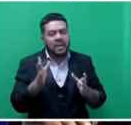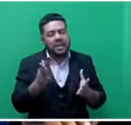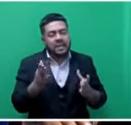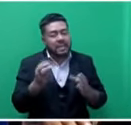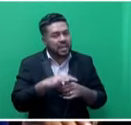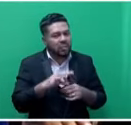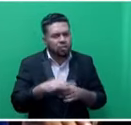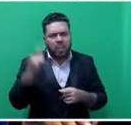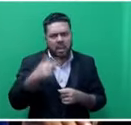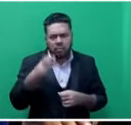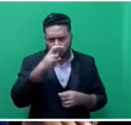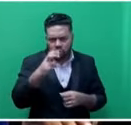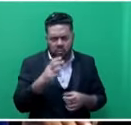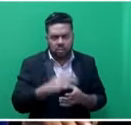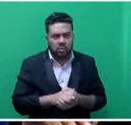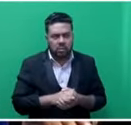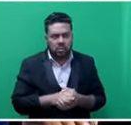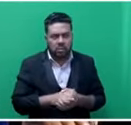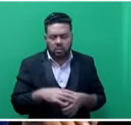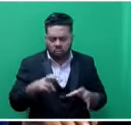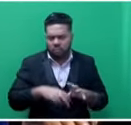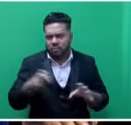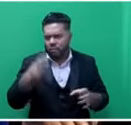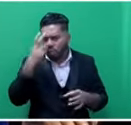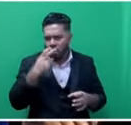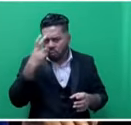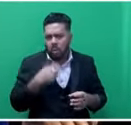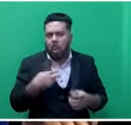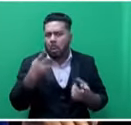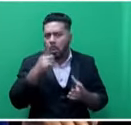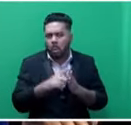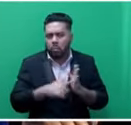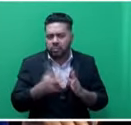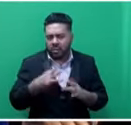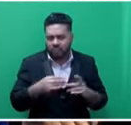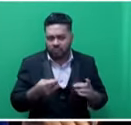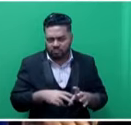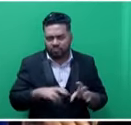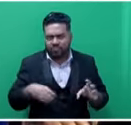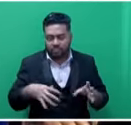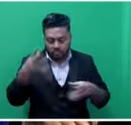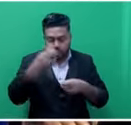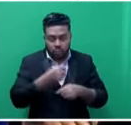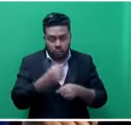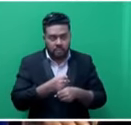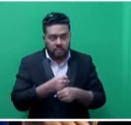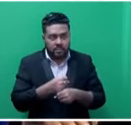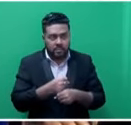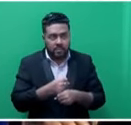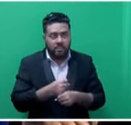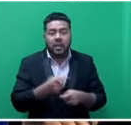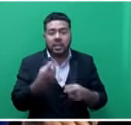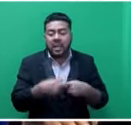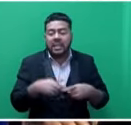restrictive, removing draconian provisions in the Political Parties Act. In conclusion, Mr. Speaker, sir, there